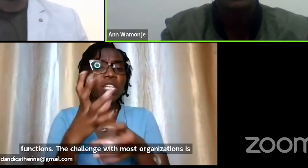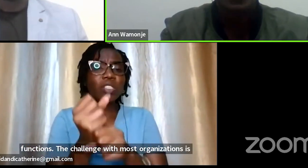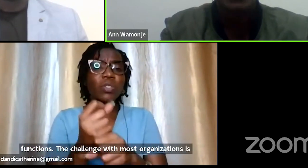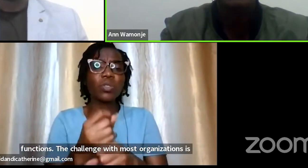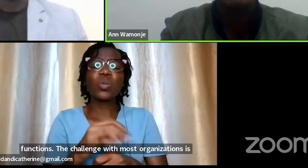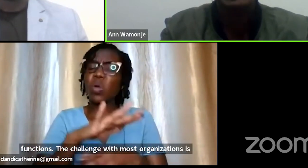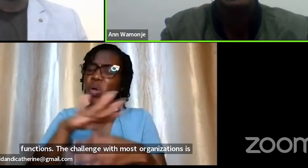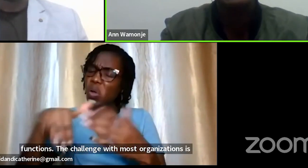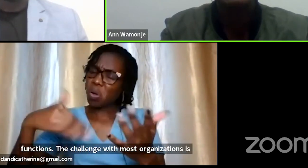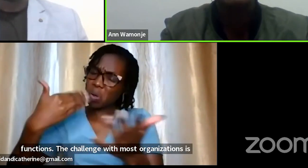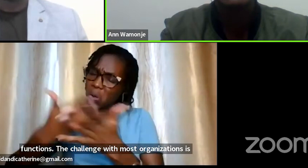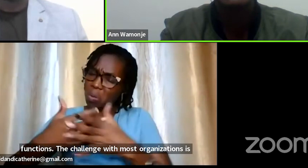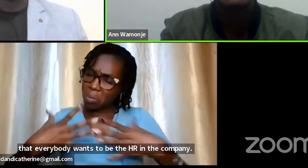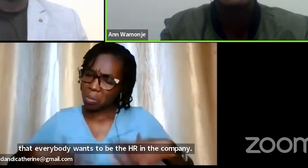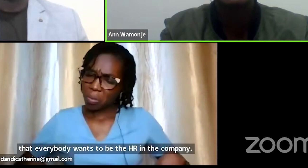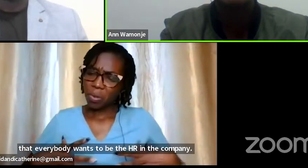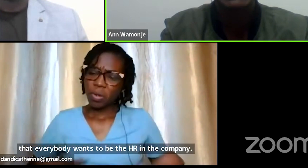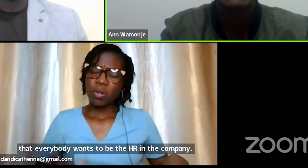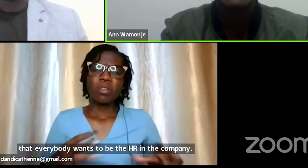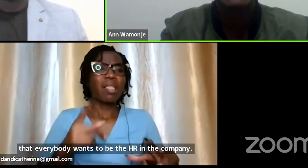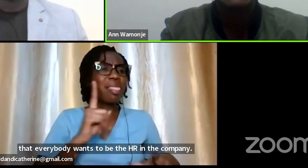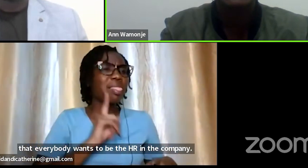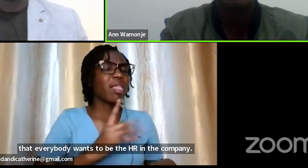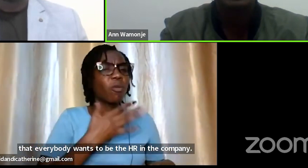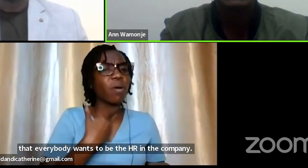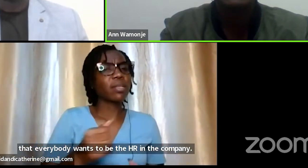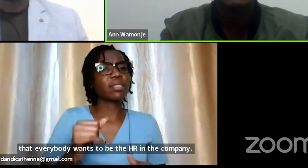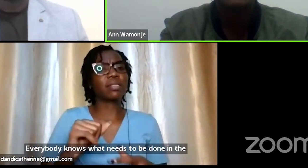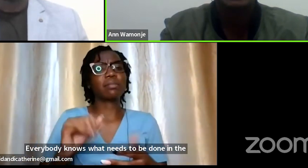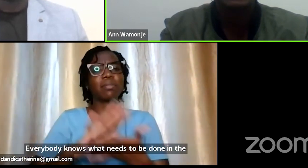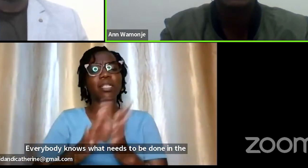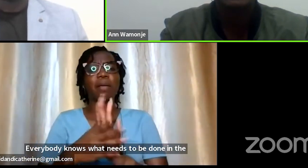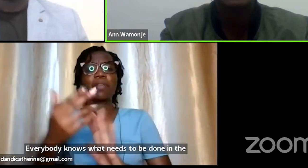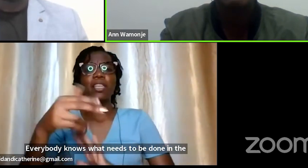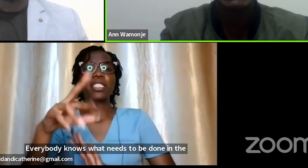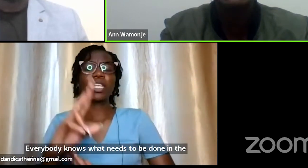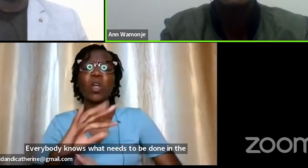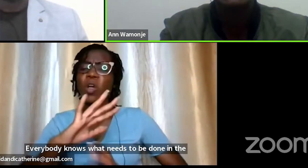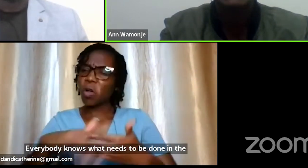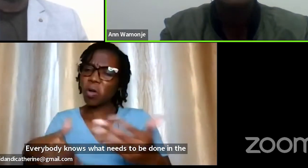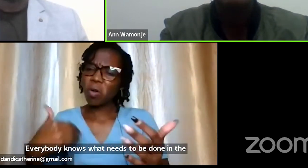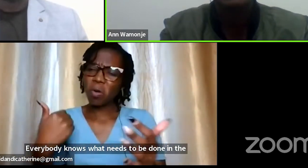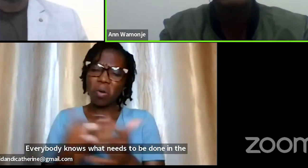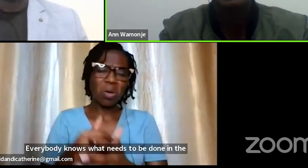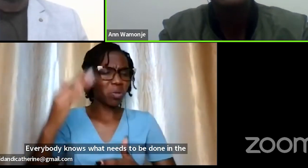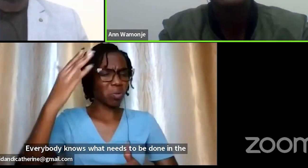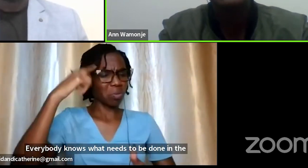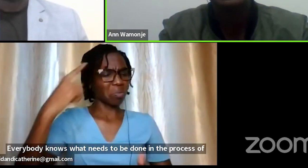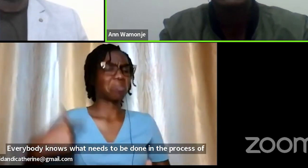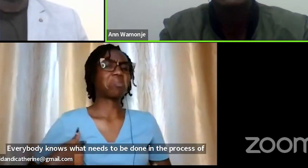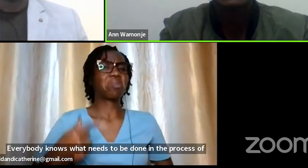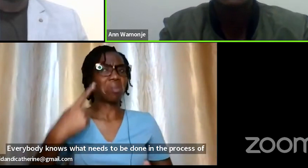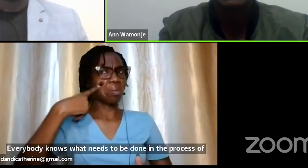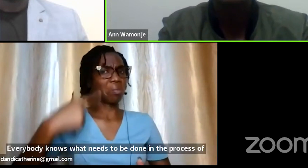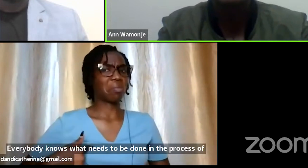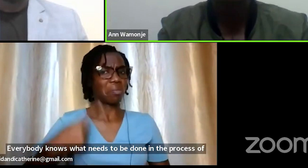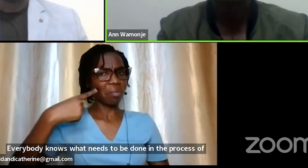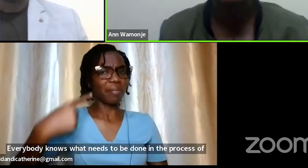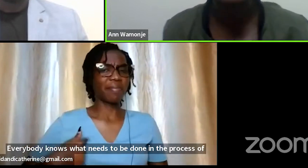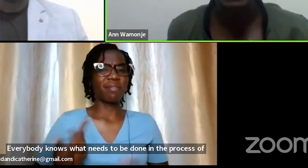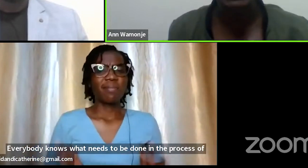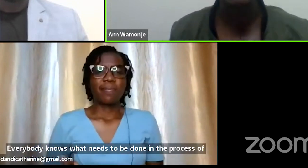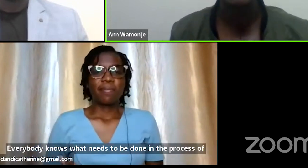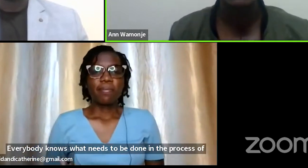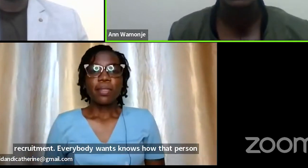company. Everybody knows what needs to be done in the process of recruitment. Everybody knows how